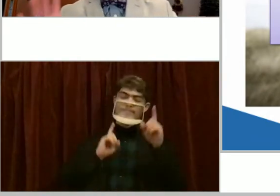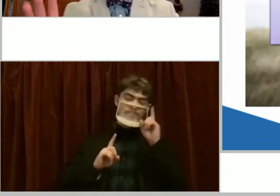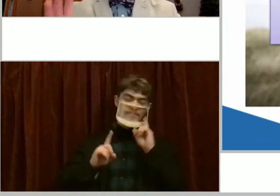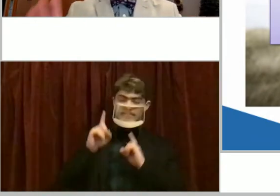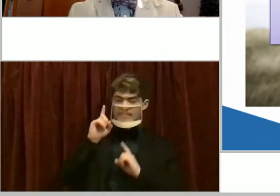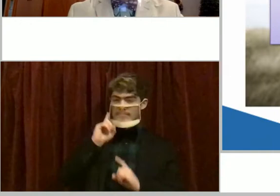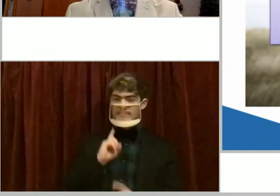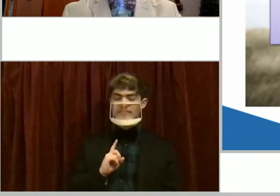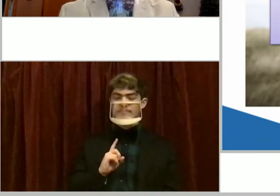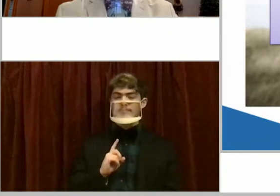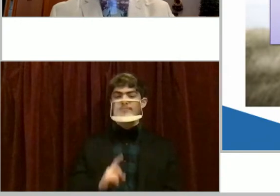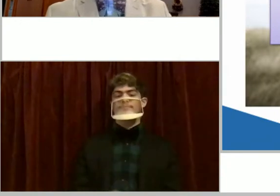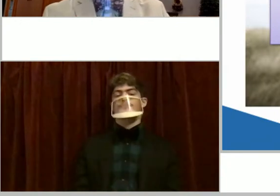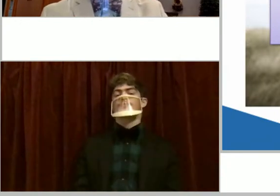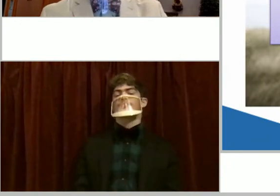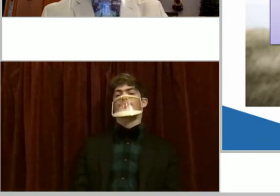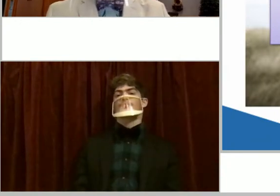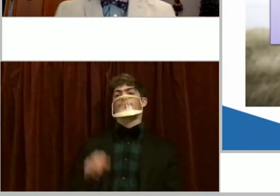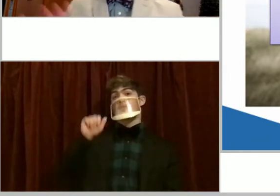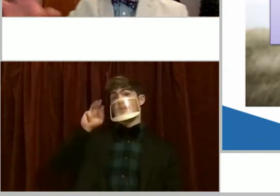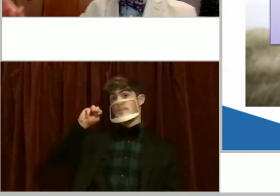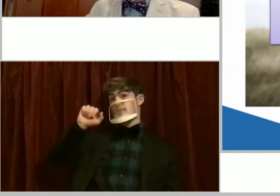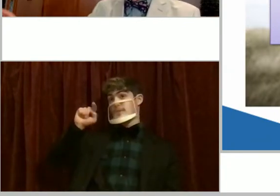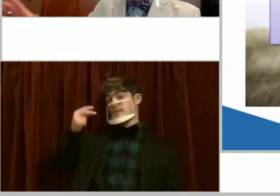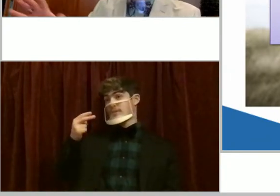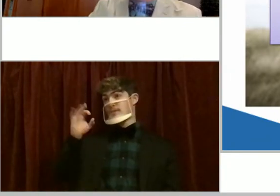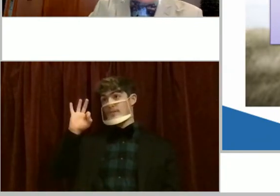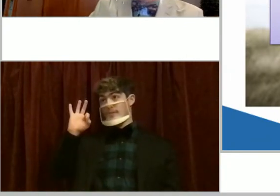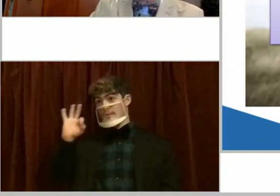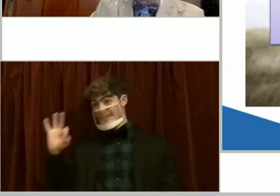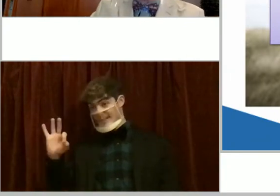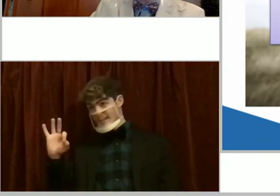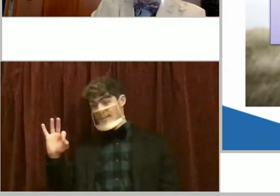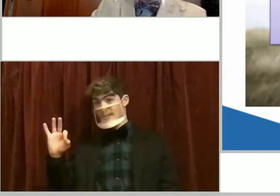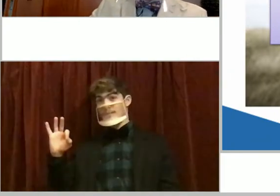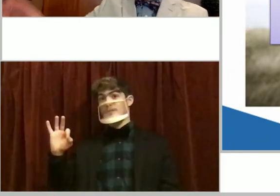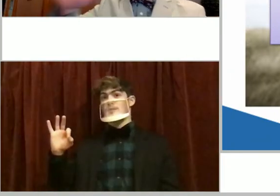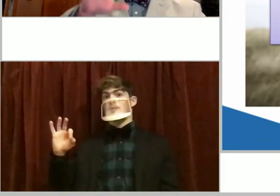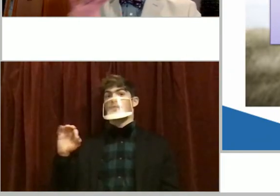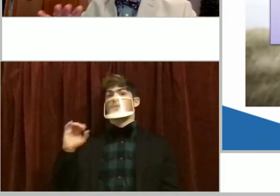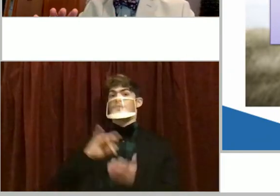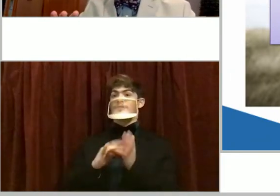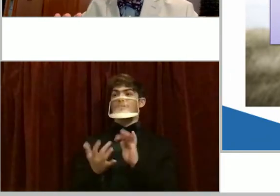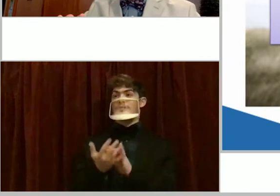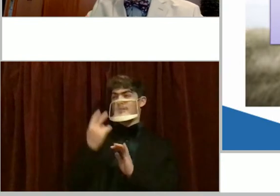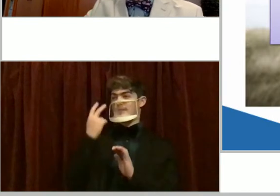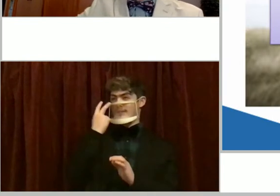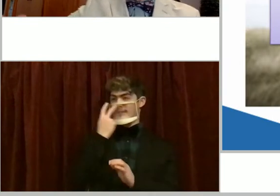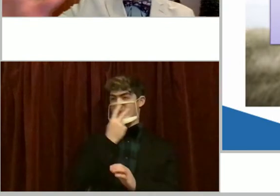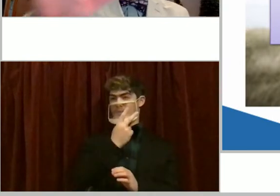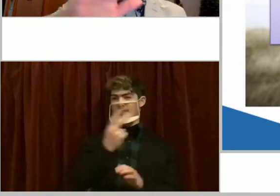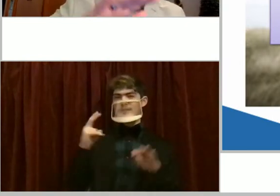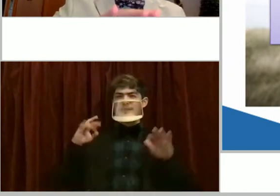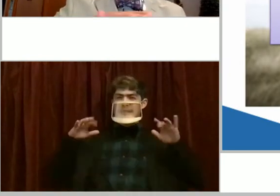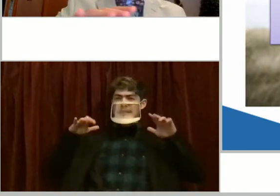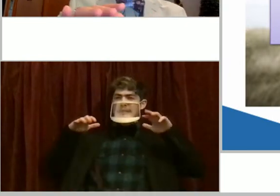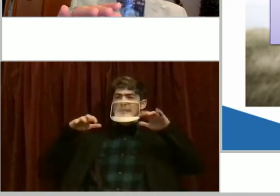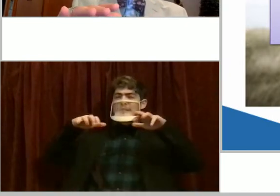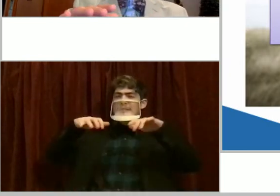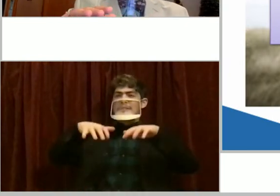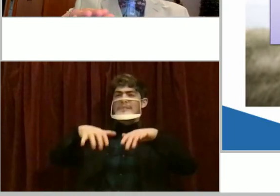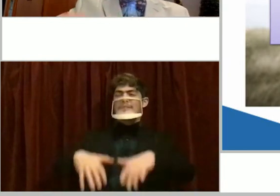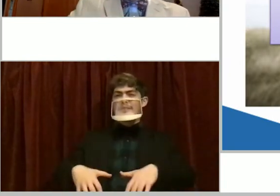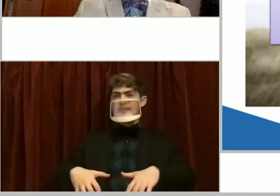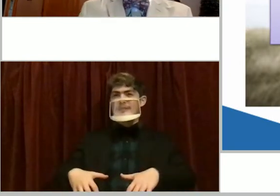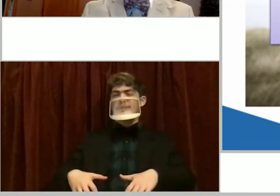something similar in Matthew chapter 9, when Jesus sees the crowds harassed, helpless, he